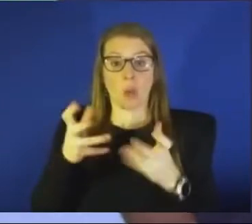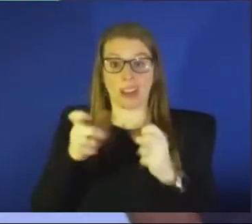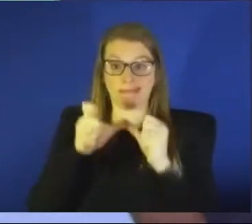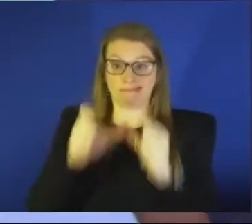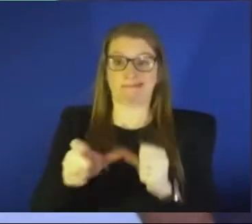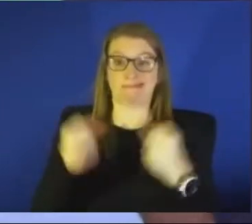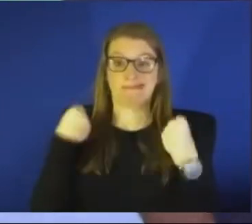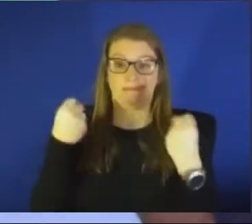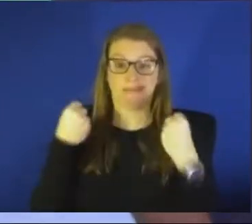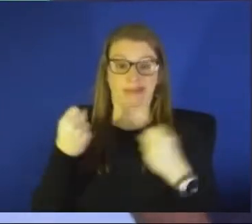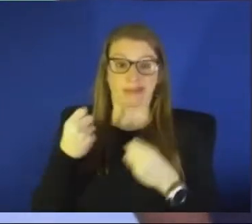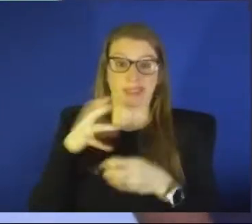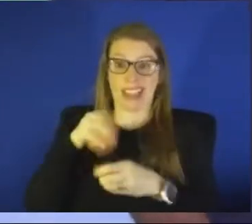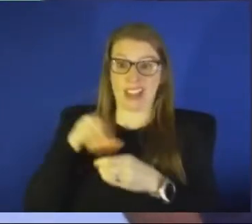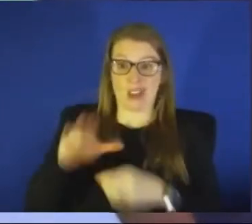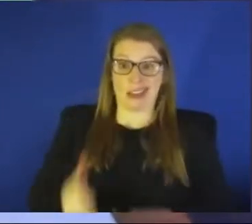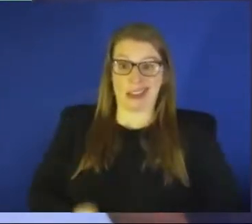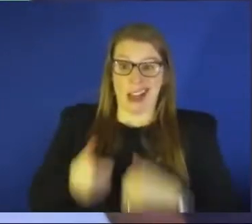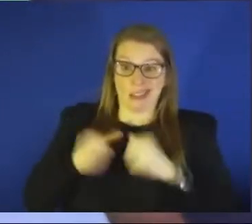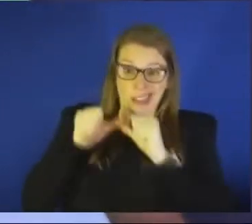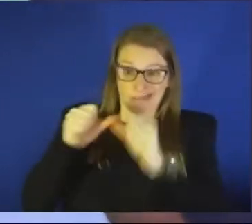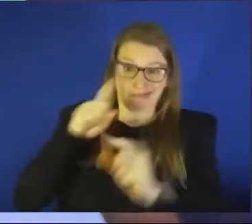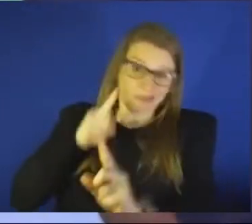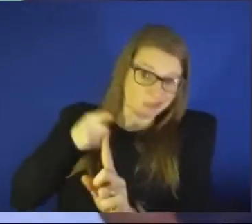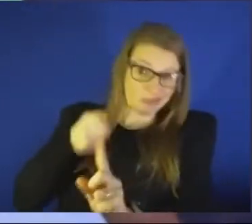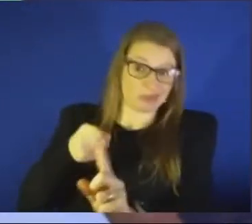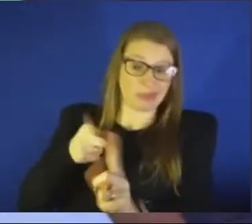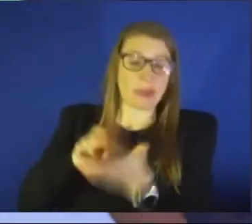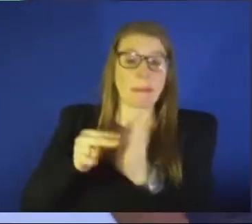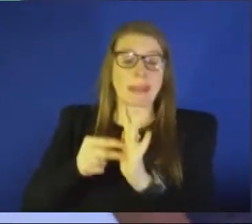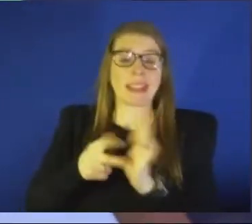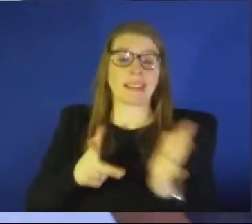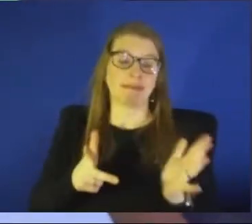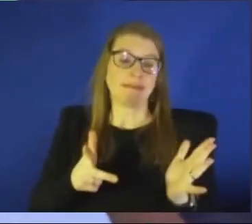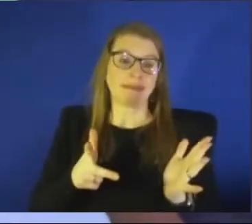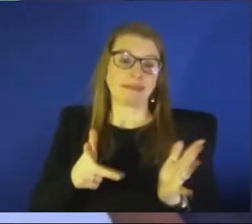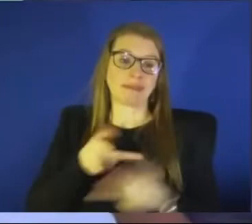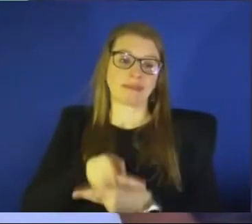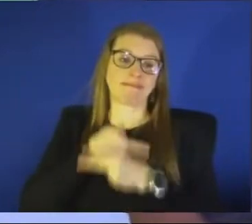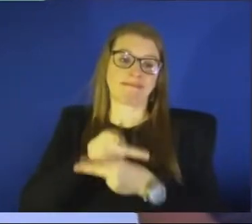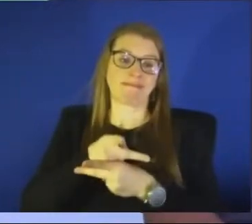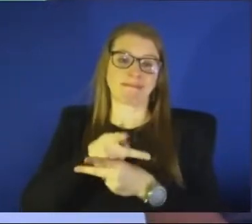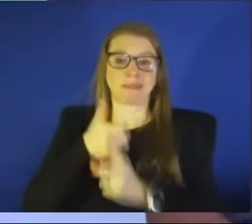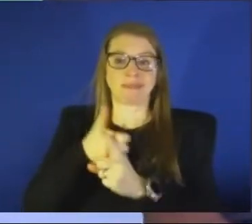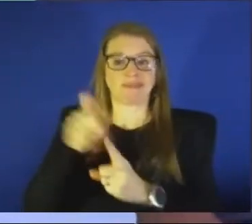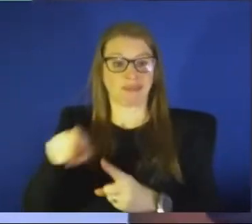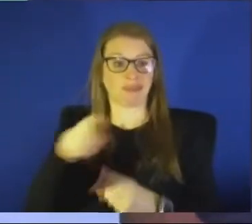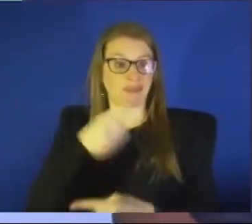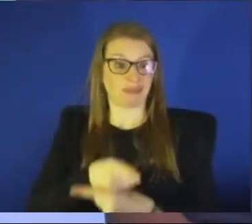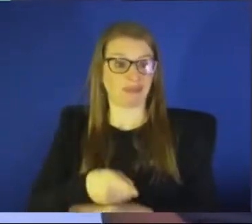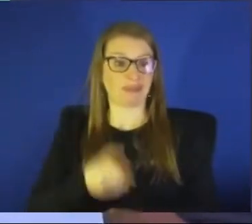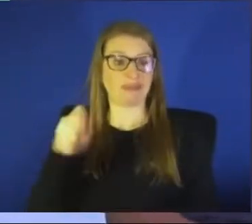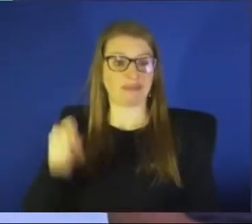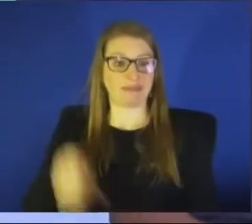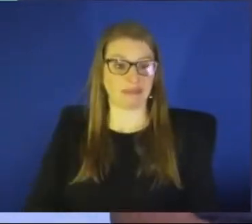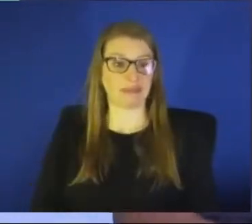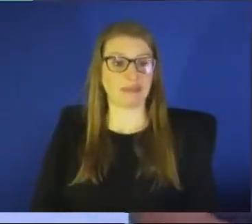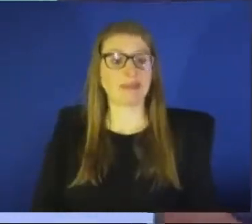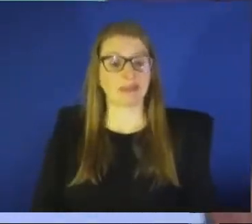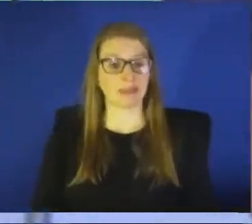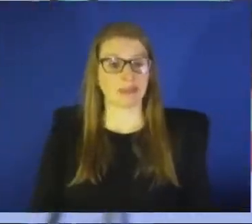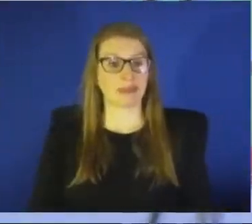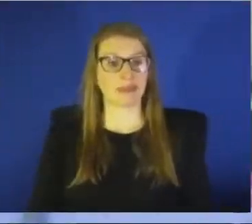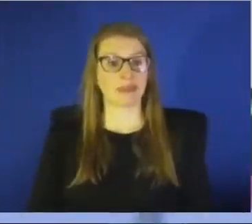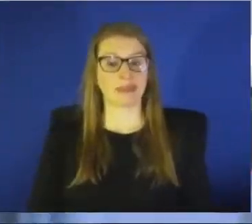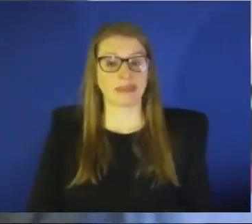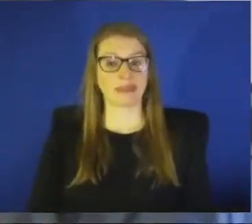their lifelong goal, they have to make sure that they're taking care of themselves along the way, right? Yeah, for sure. All right, so I think over your shoulder they're teeing